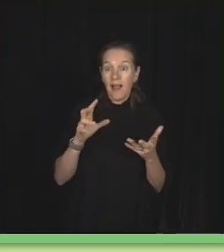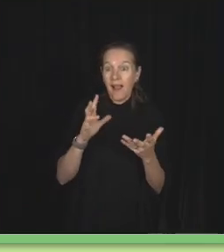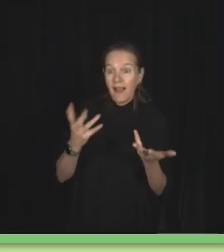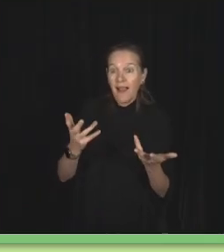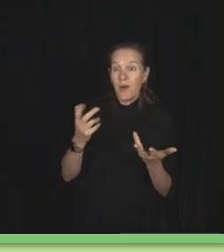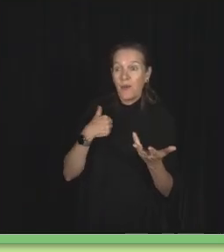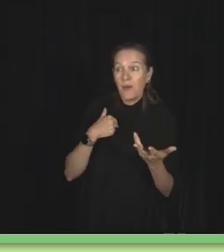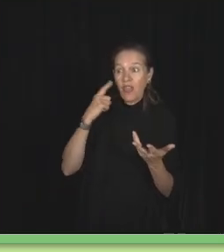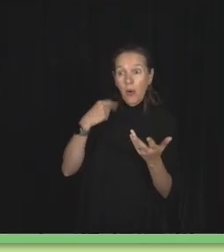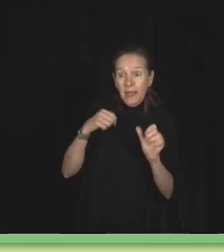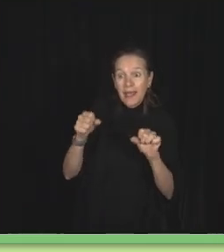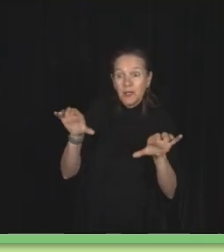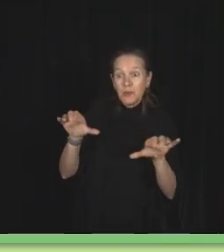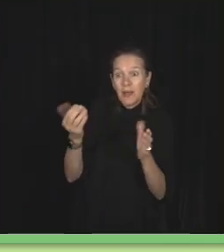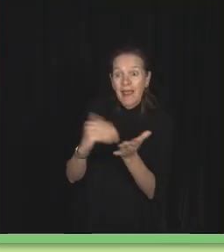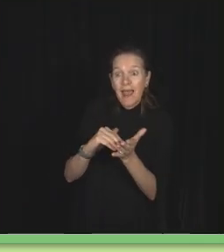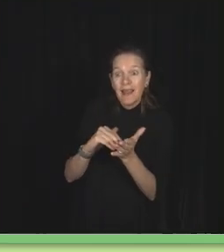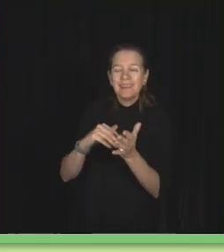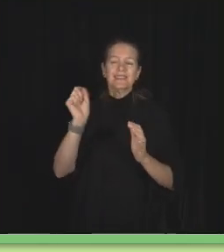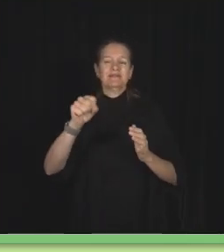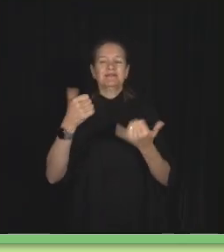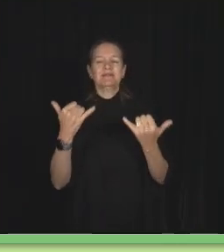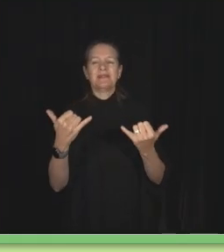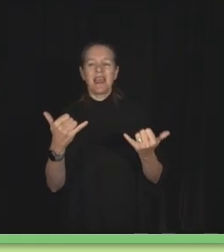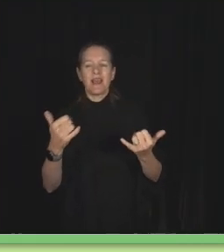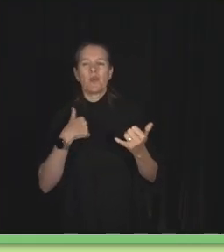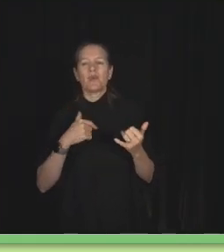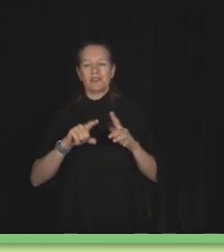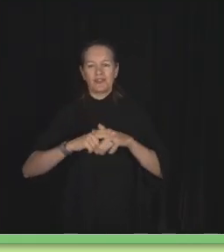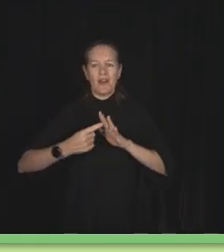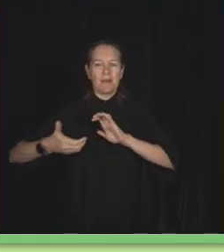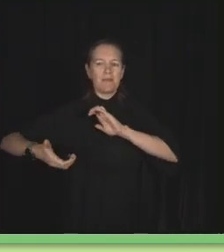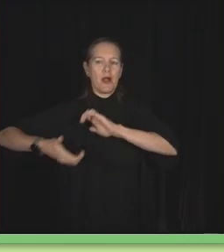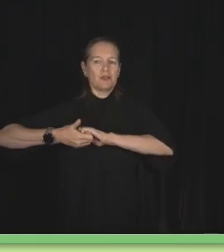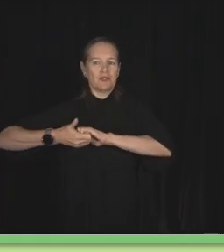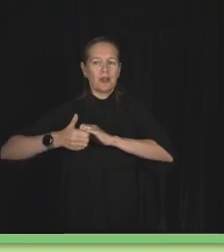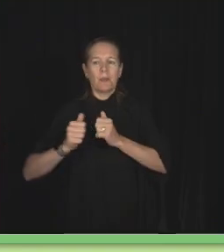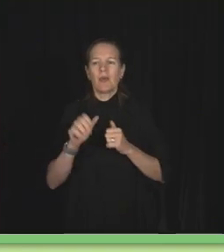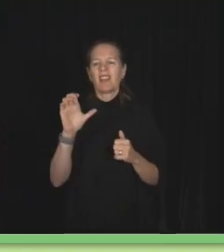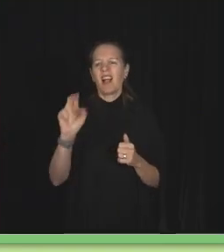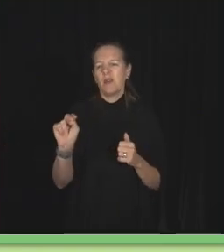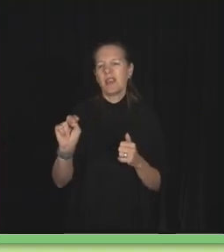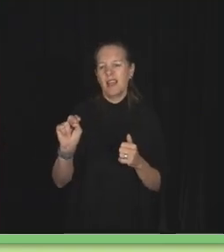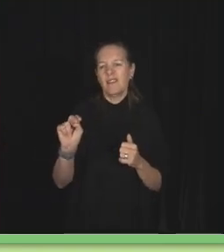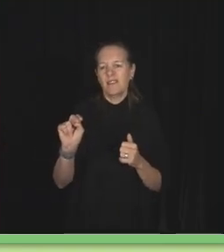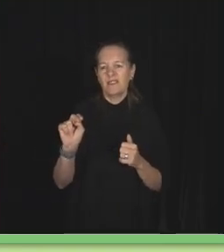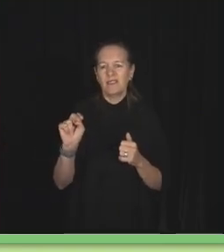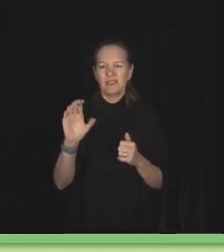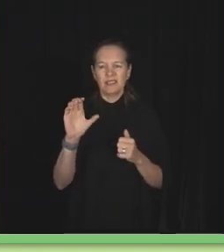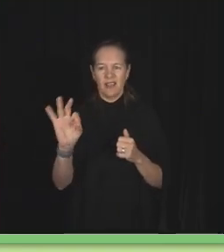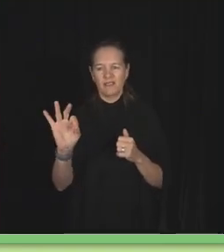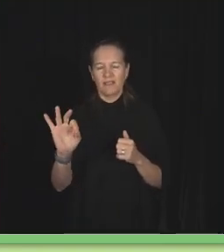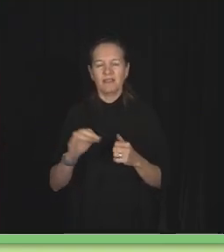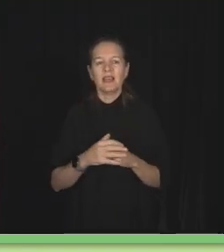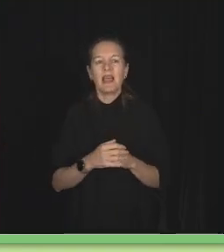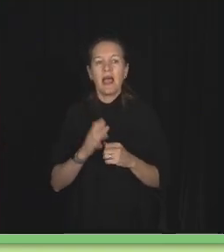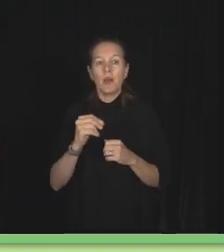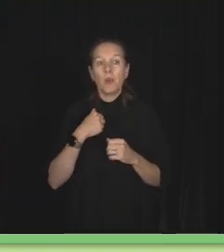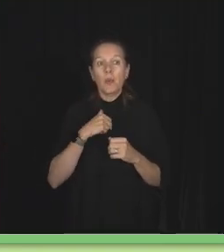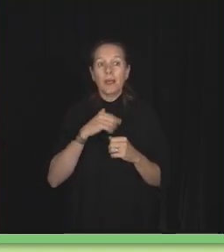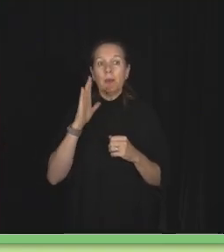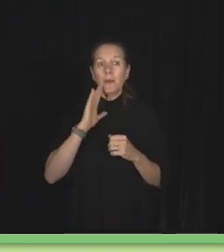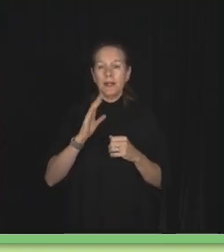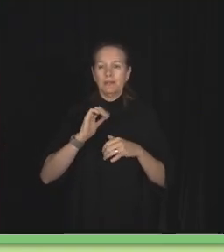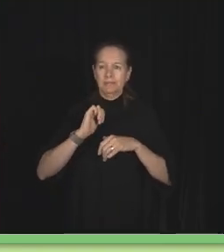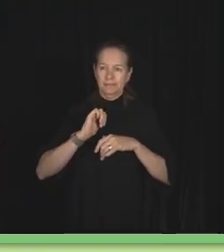I'm really excited to announce today that we are entering into a partnership with the Cloud Native Computing Foundation to secure the